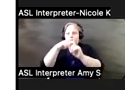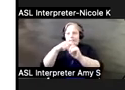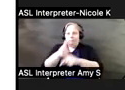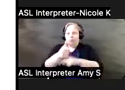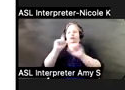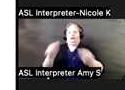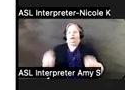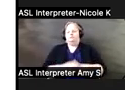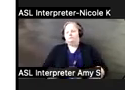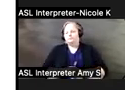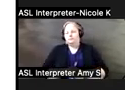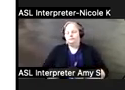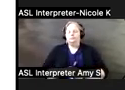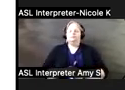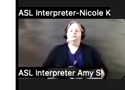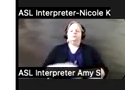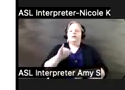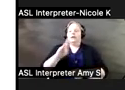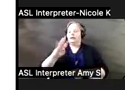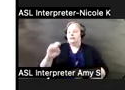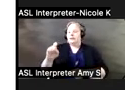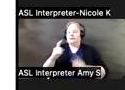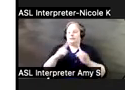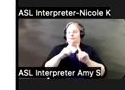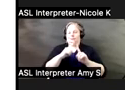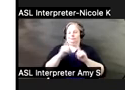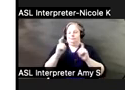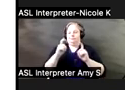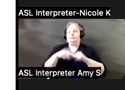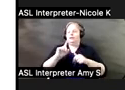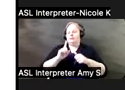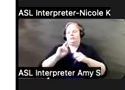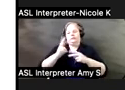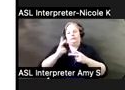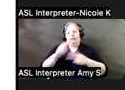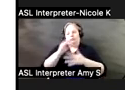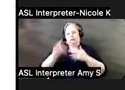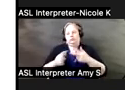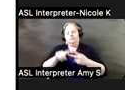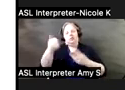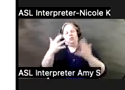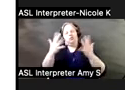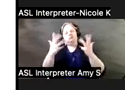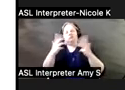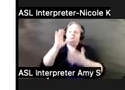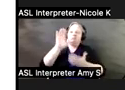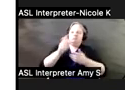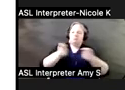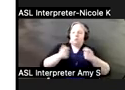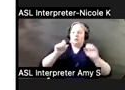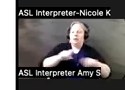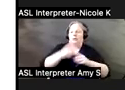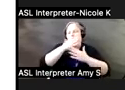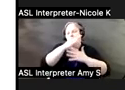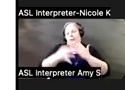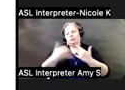control movements. The index finger is probably the next best option on the hand, and some of the other fingers have a little less fine motor control, but they're also really good options. So